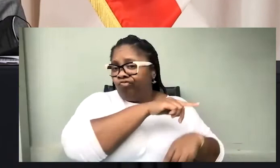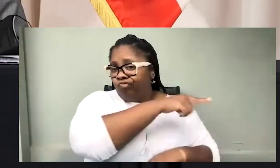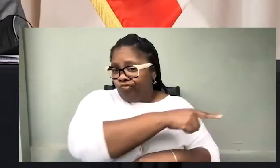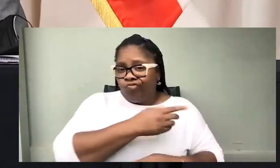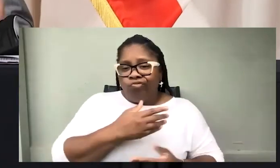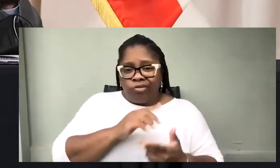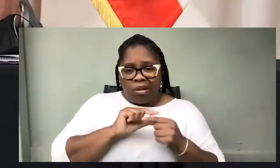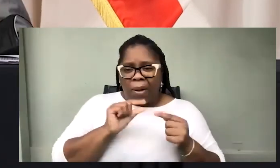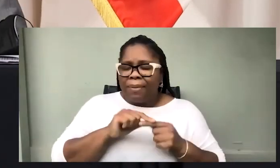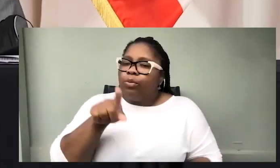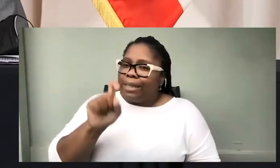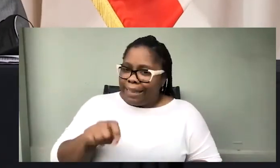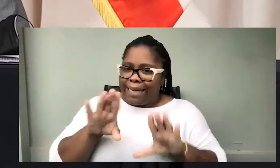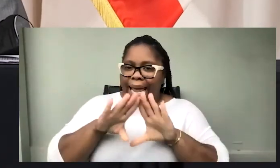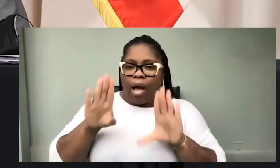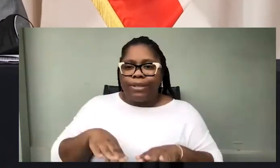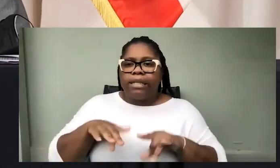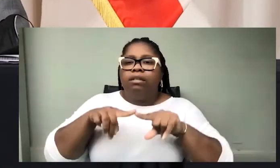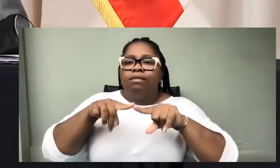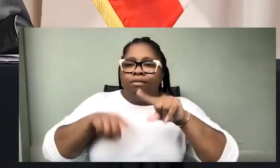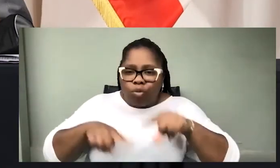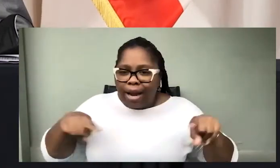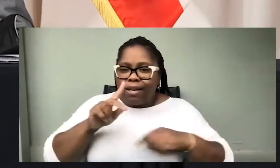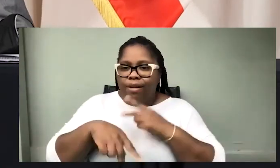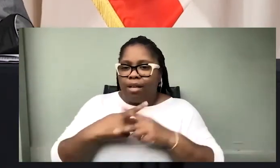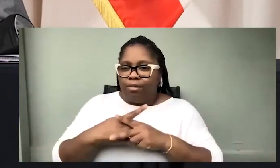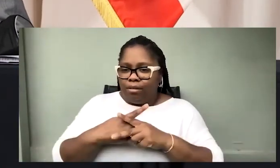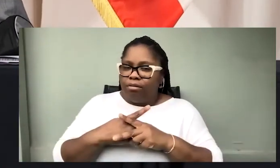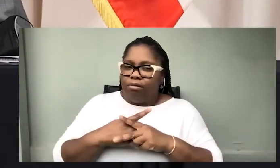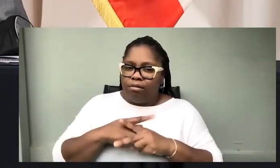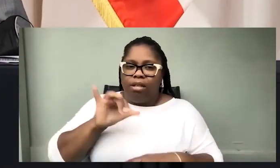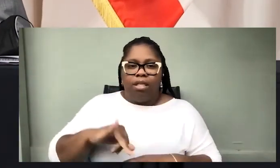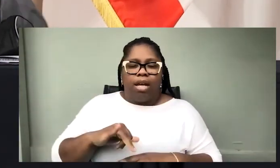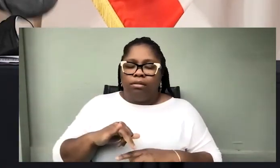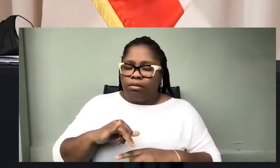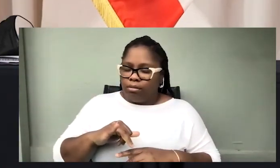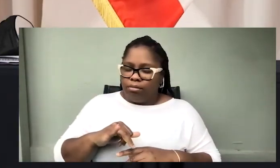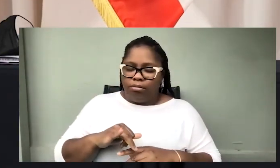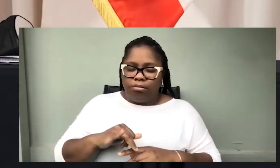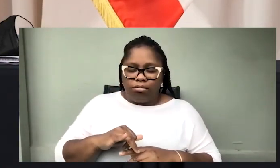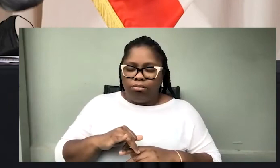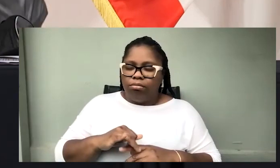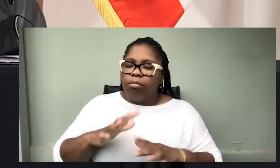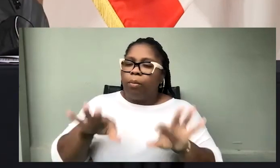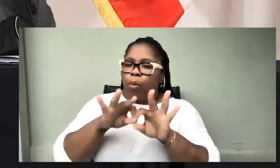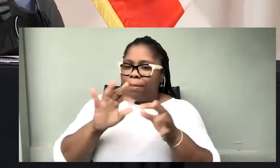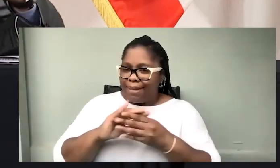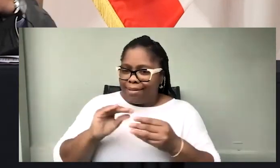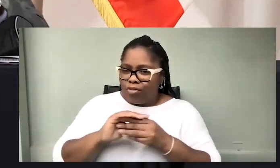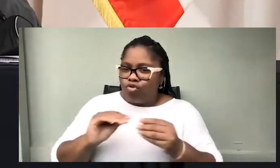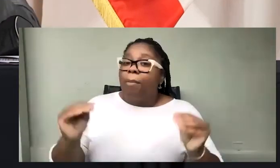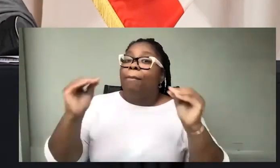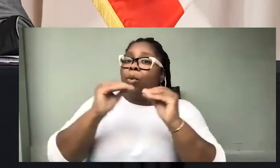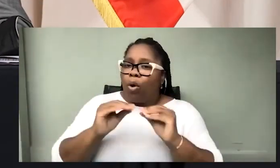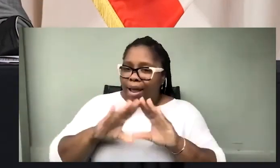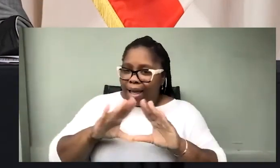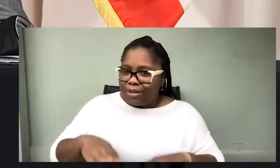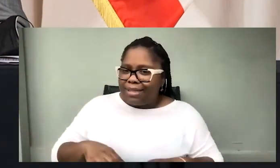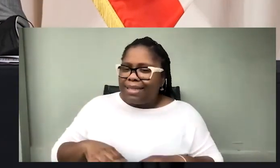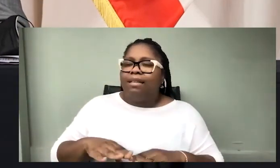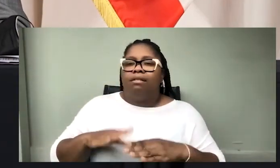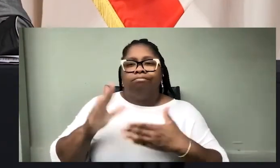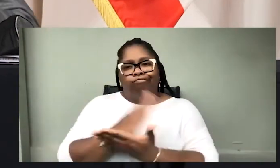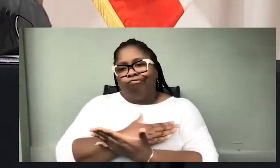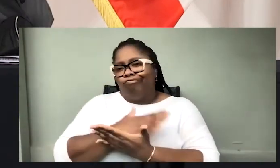more housing, and we need housing of all kinds. I think that's the first and foremost of the message. We need more housing at all income